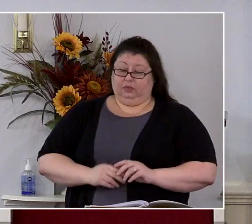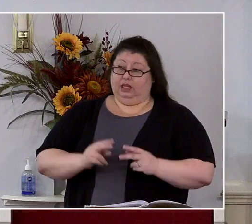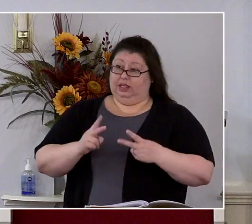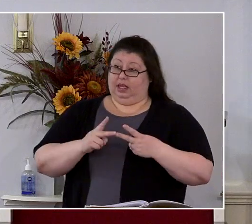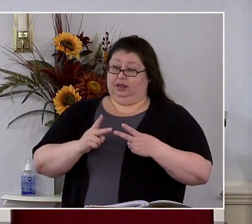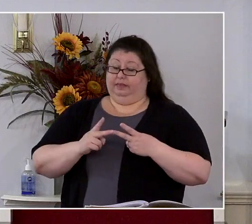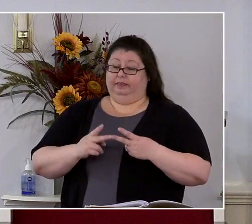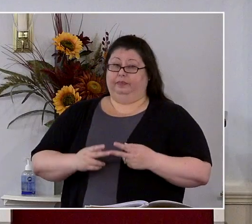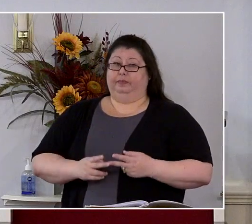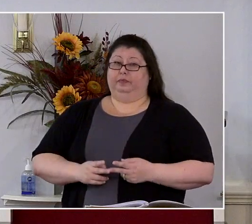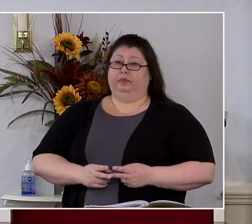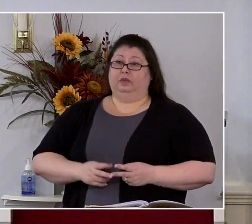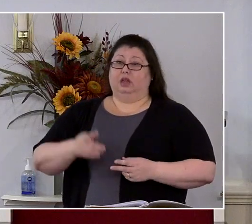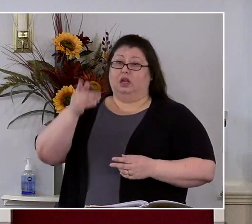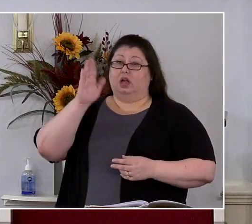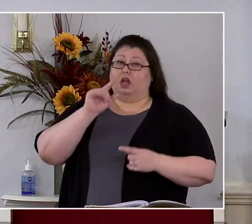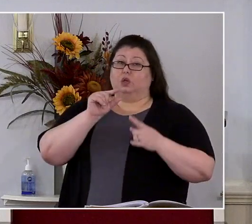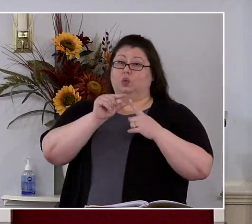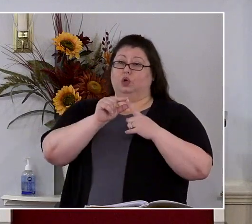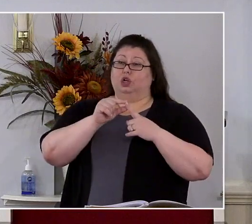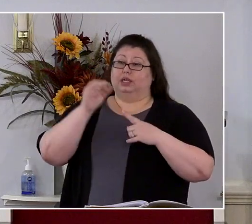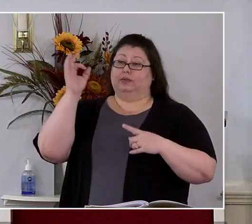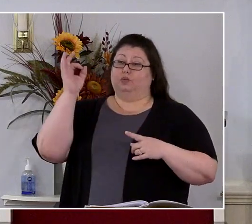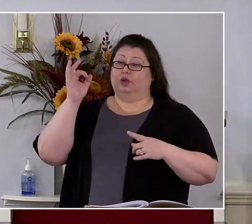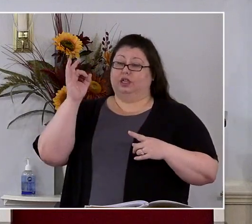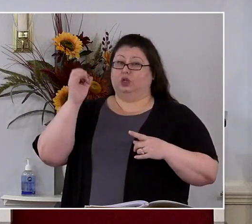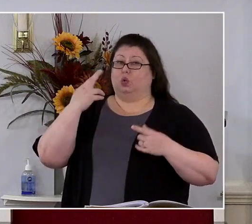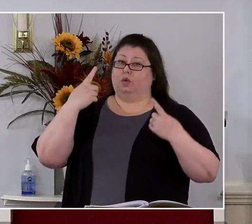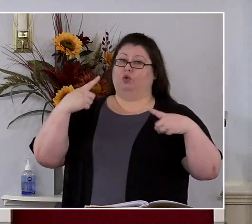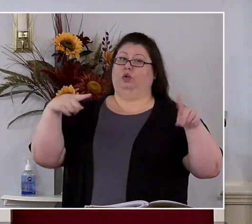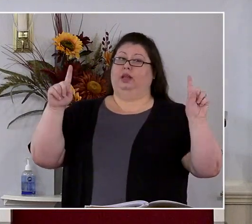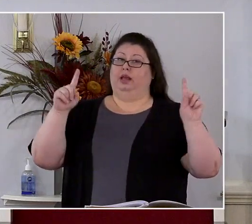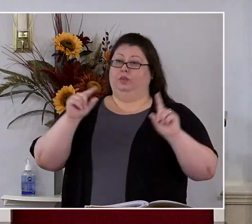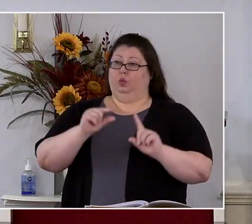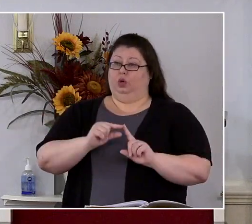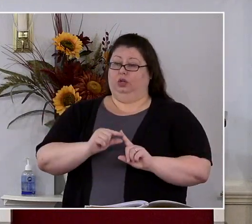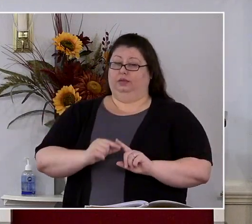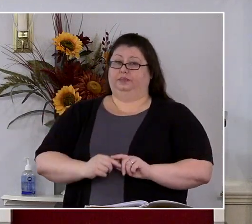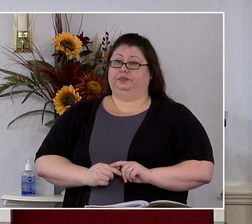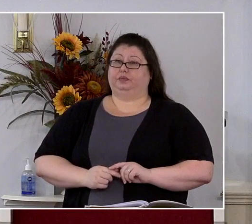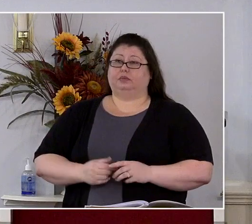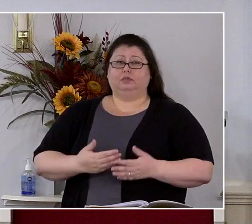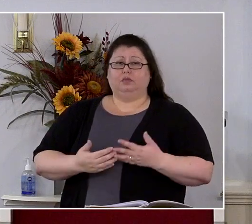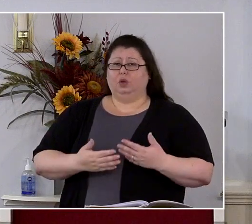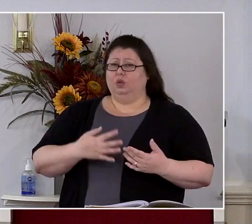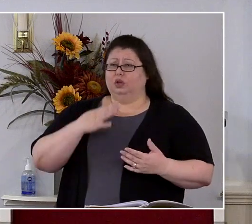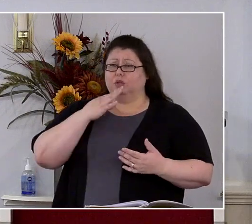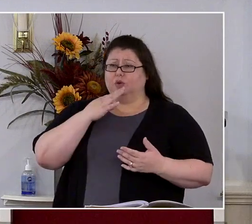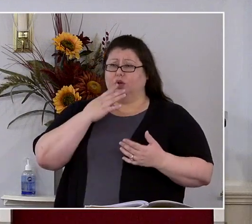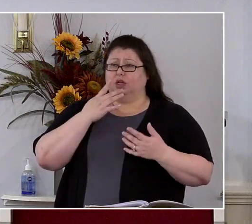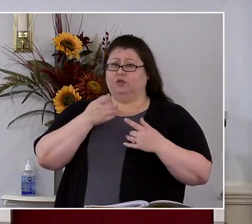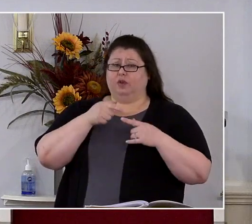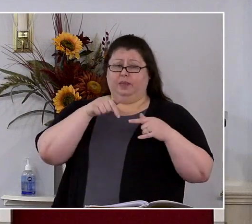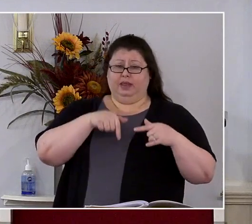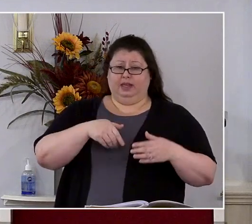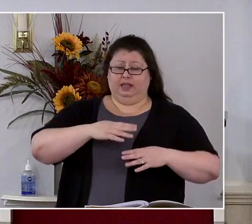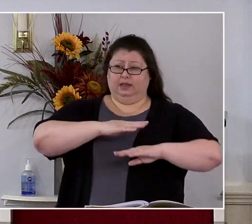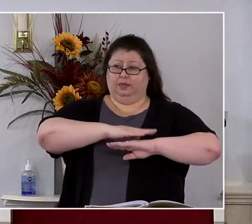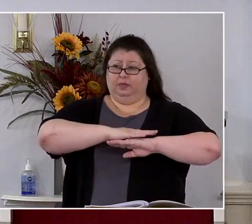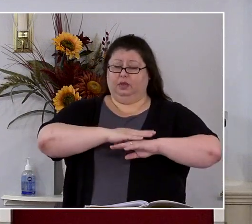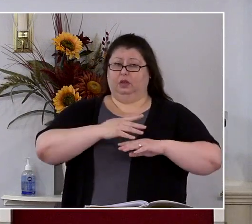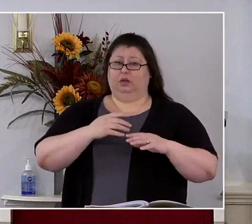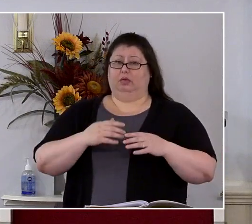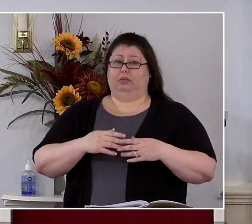Second, God's word is the preached or proclaimed word. Whether it's spoken from this pulpit